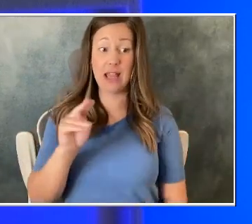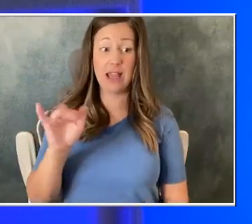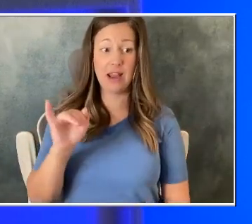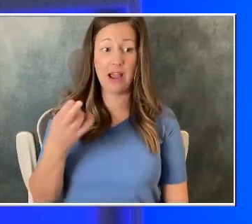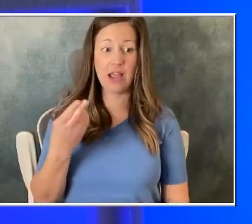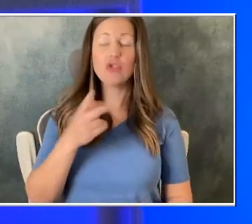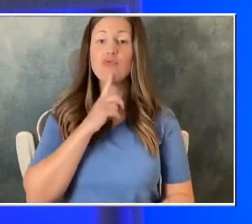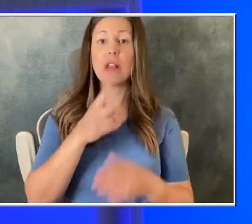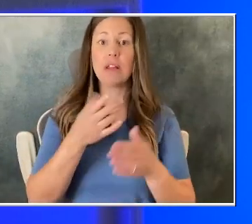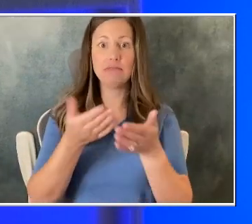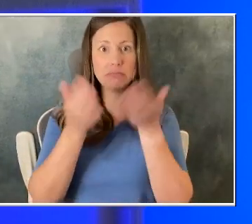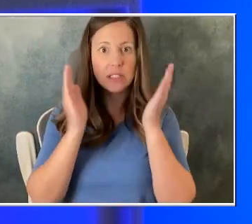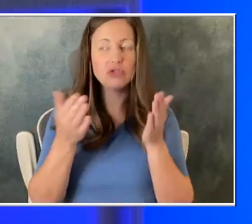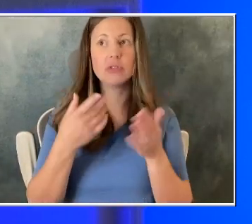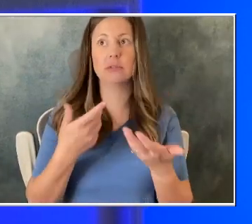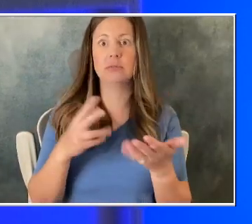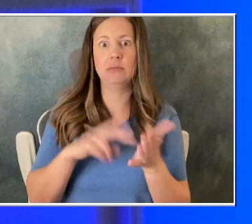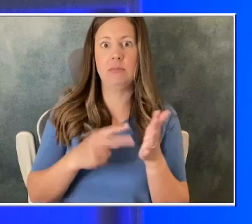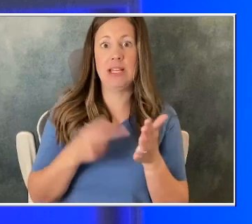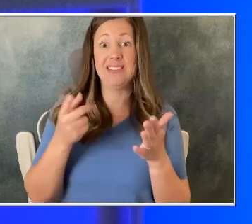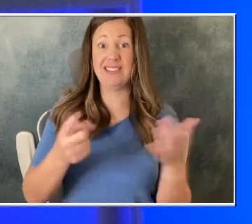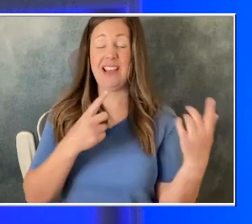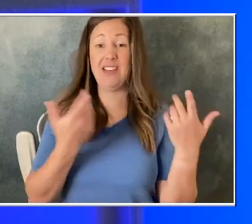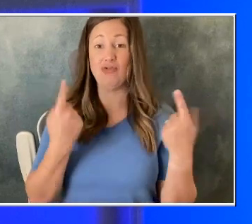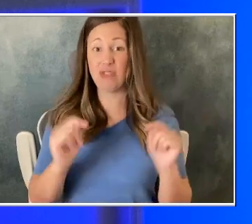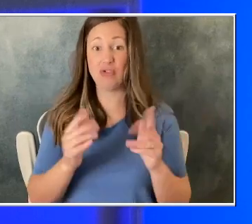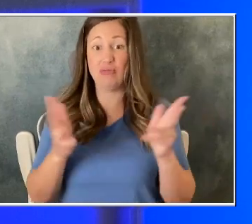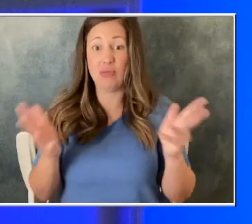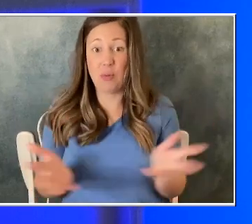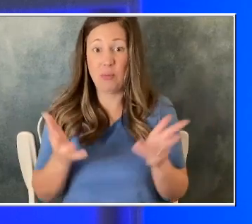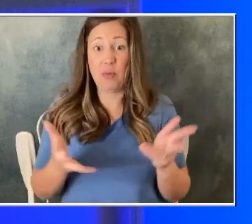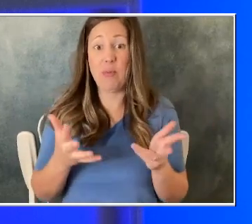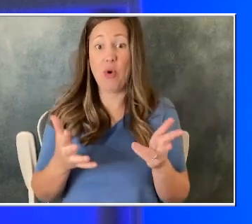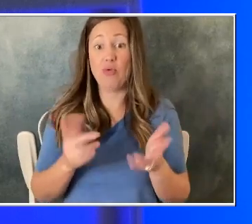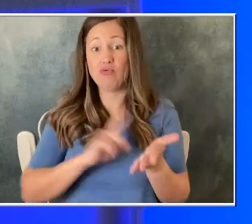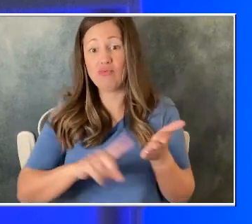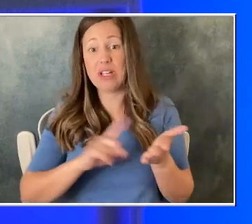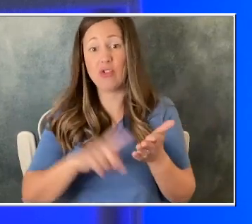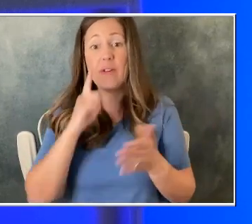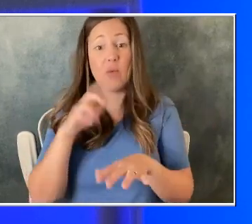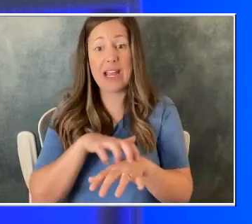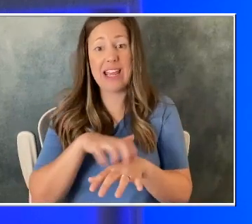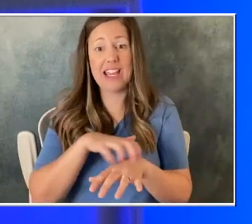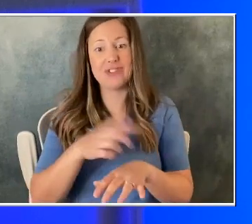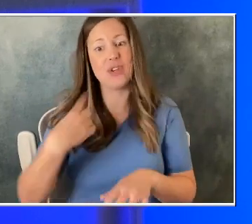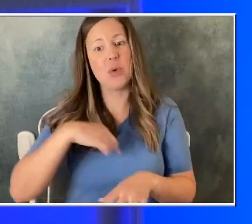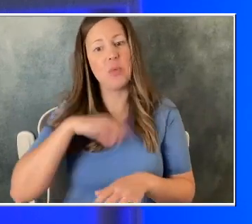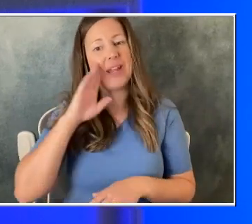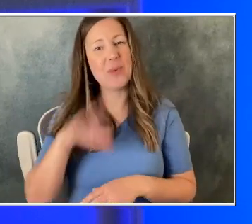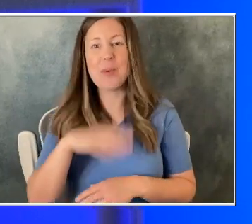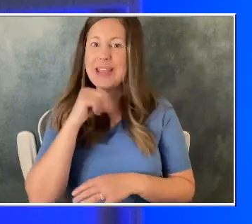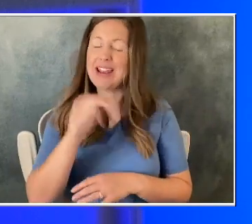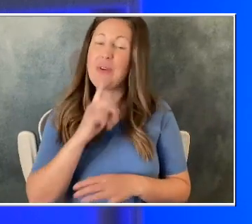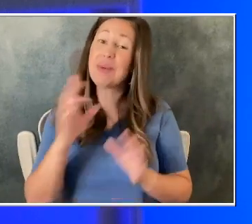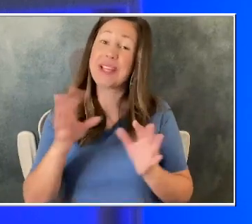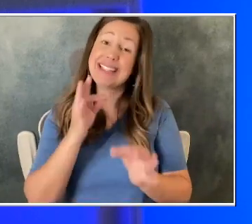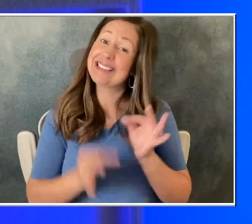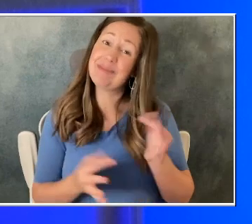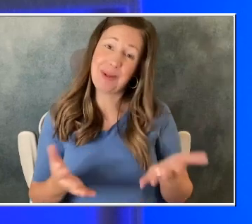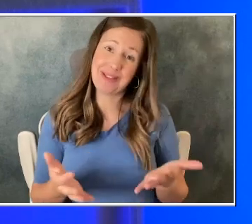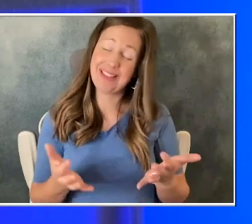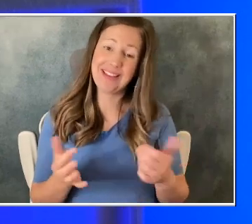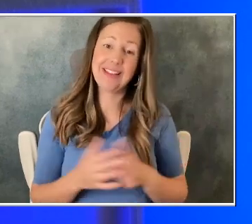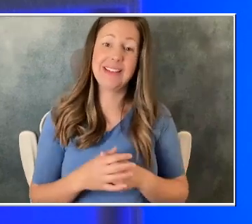they've actually been trying to promote research on itch. And we know that it's not just a simple thing, it's it can be